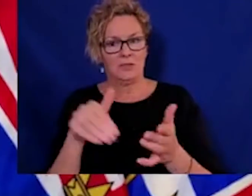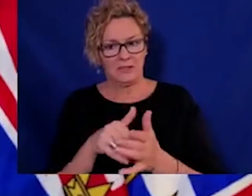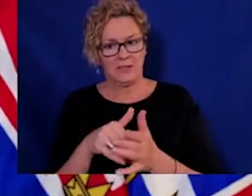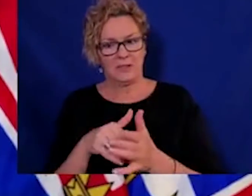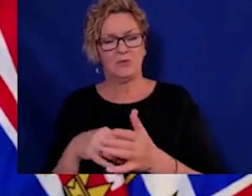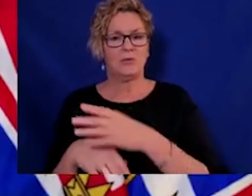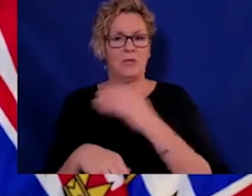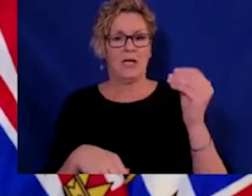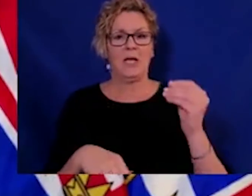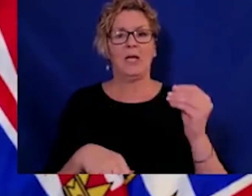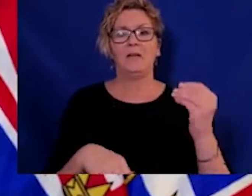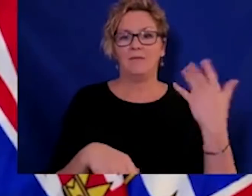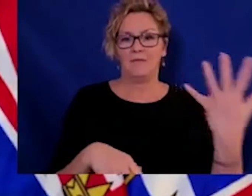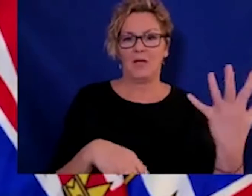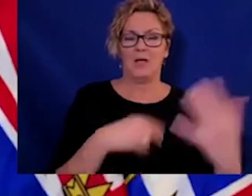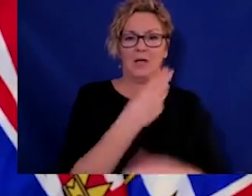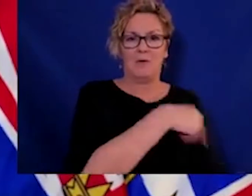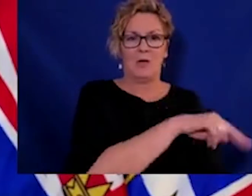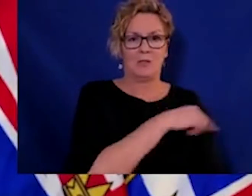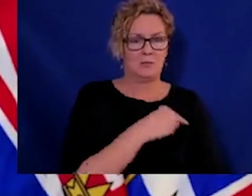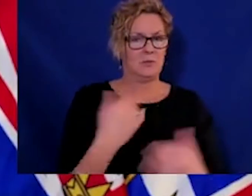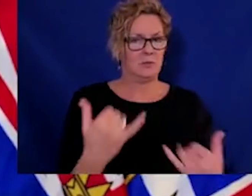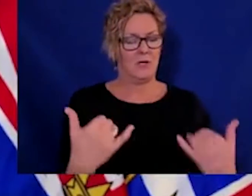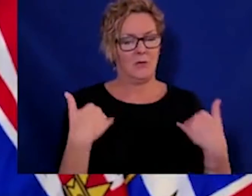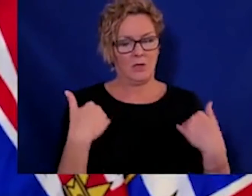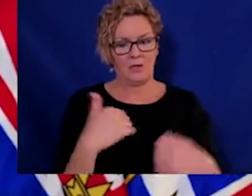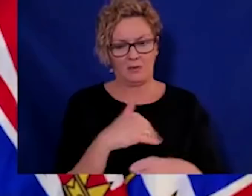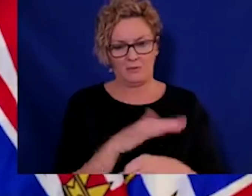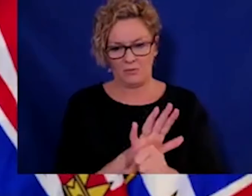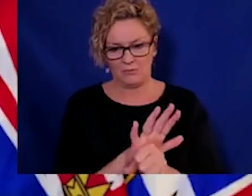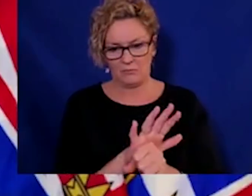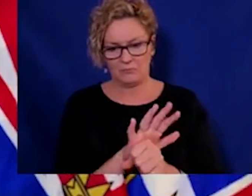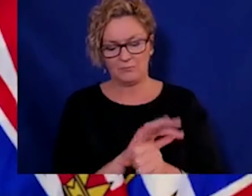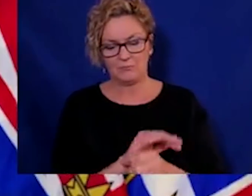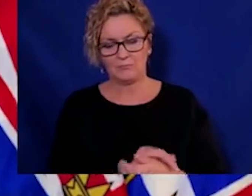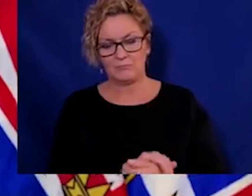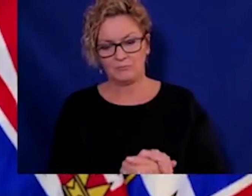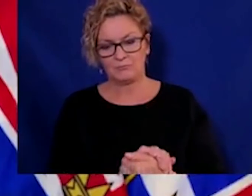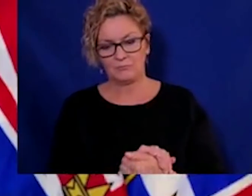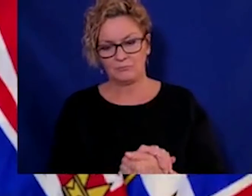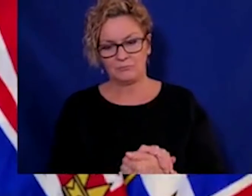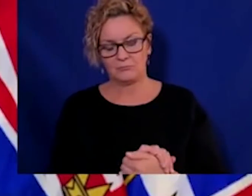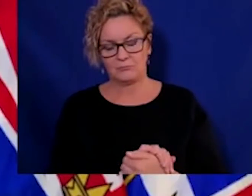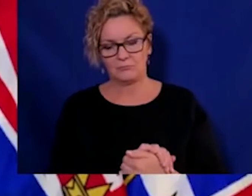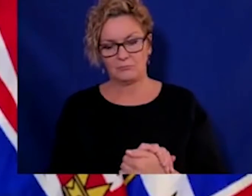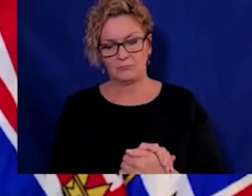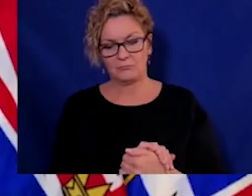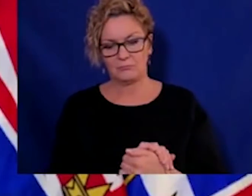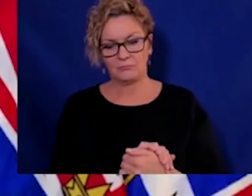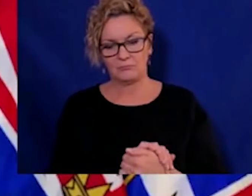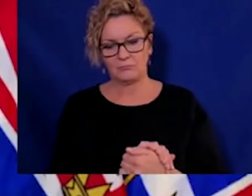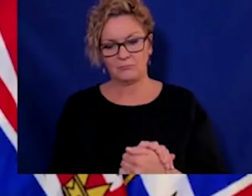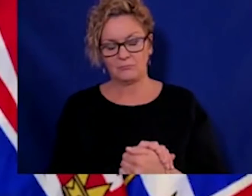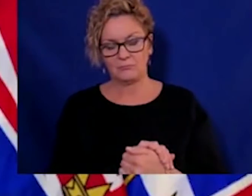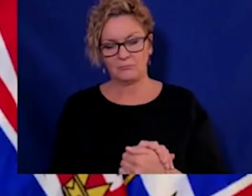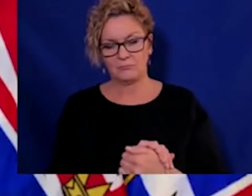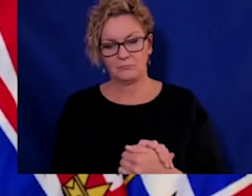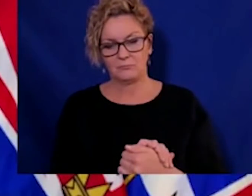1,036 cases active, including 634 residents and 385